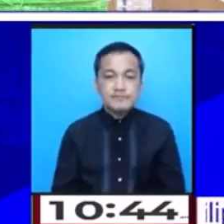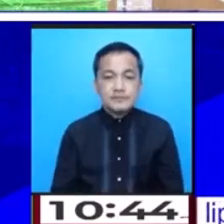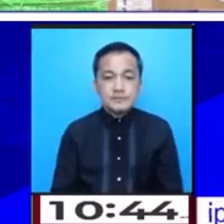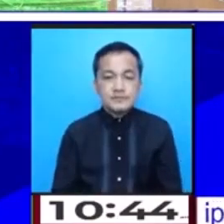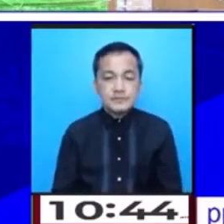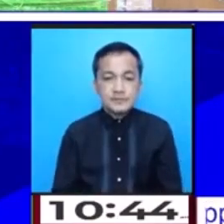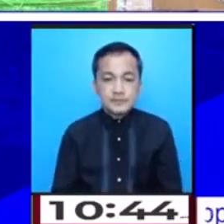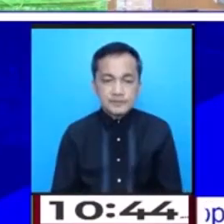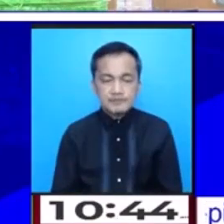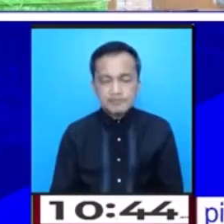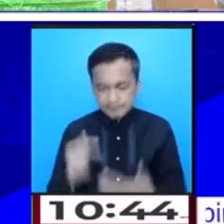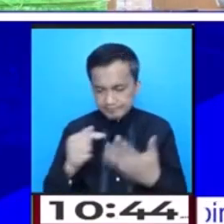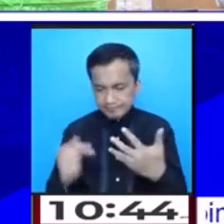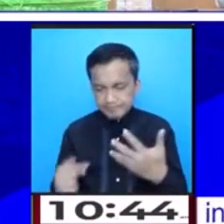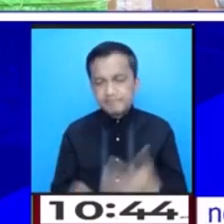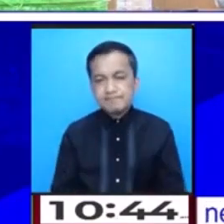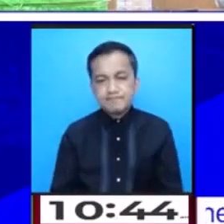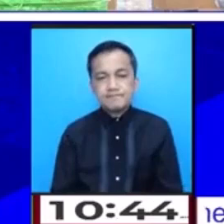on.